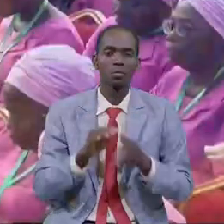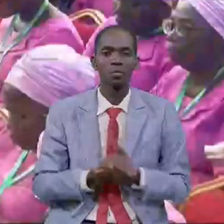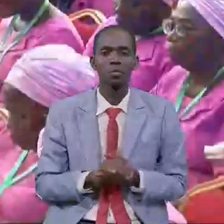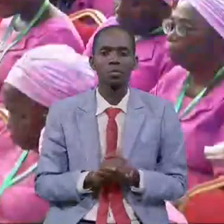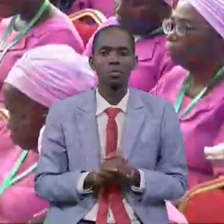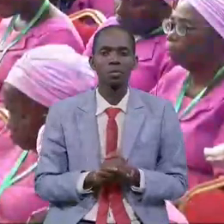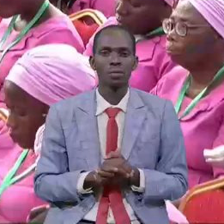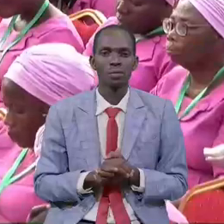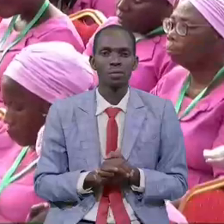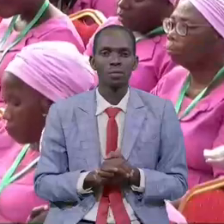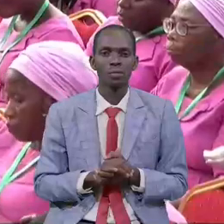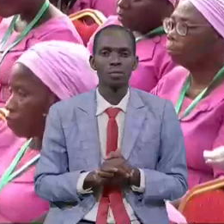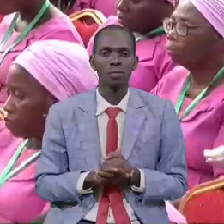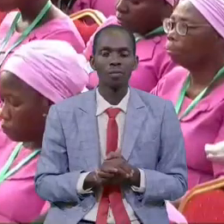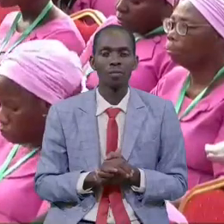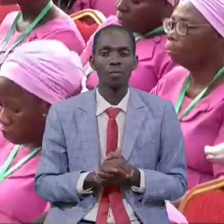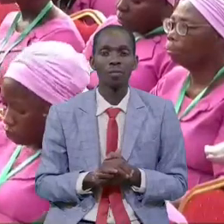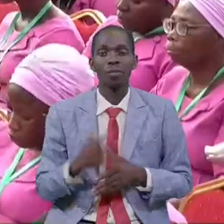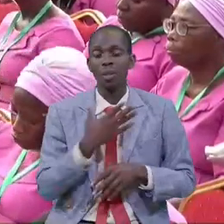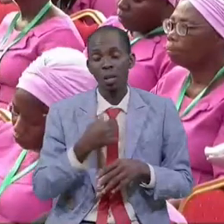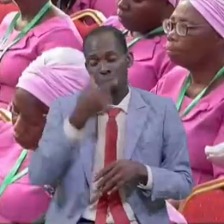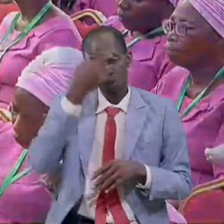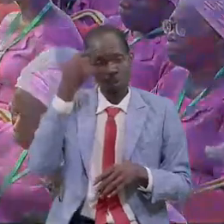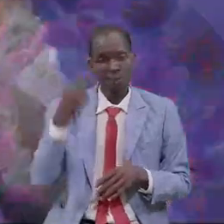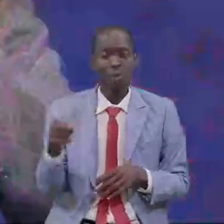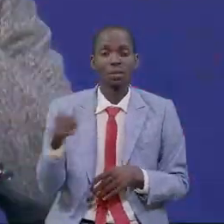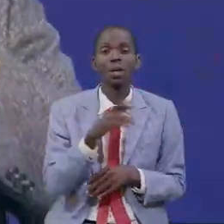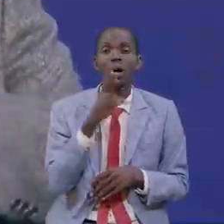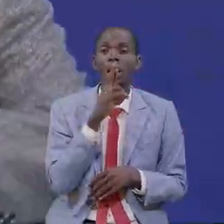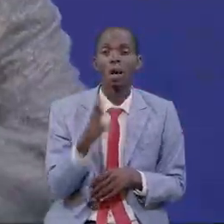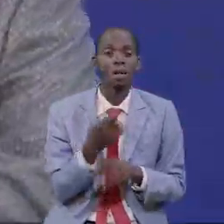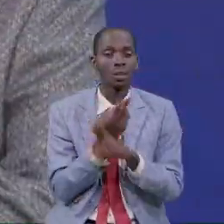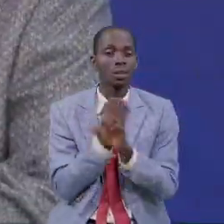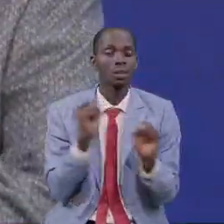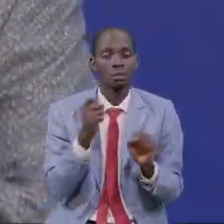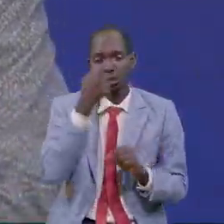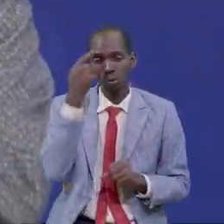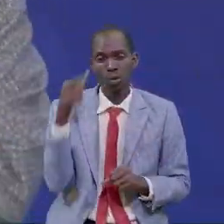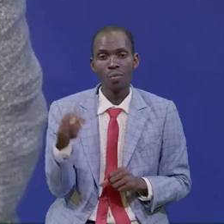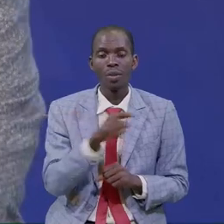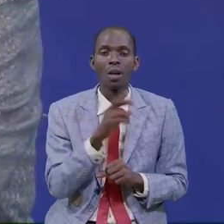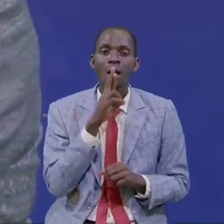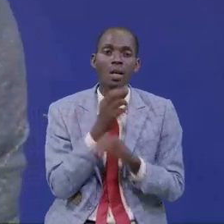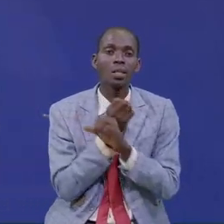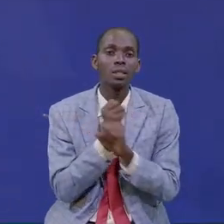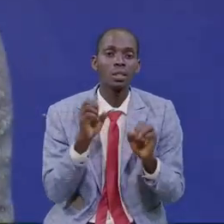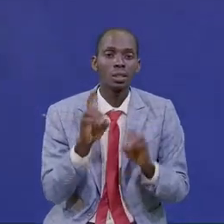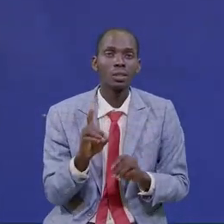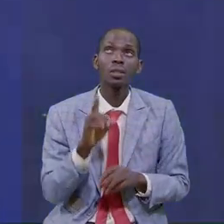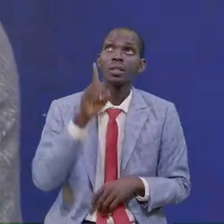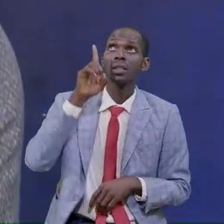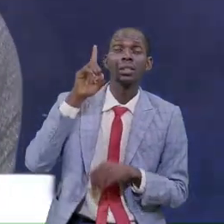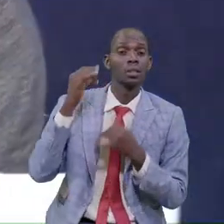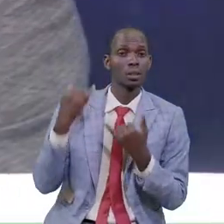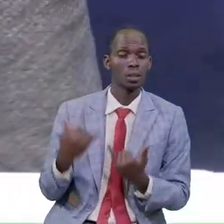And because they're redeemed, parce qu'ils sont rachetés, because they were saved, parce qu'ils sont sauvés, he now continued and continued